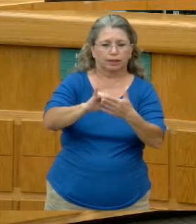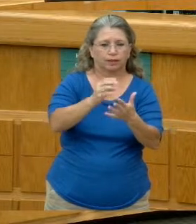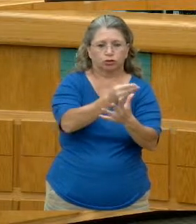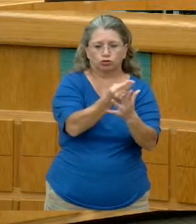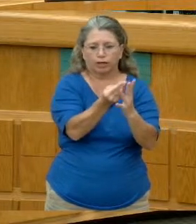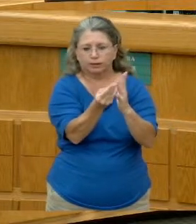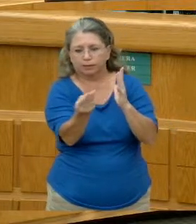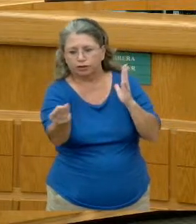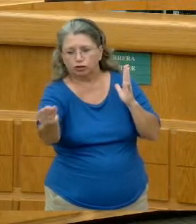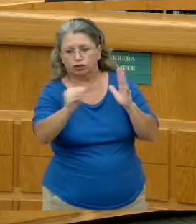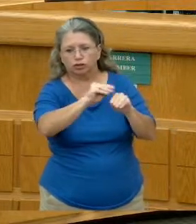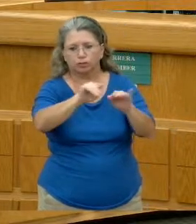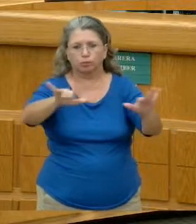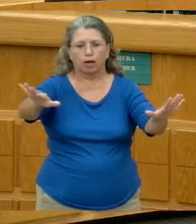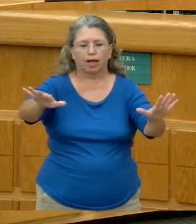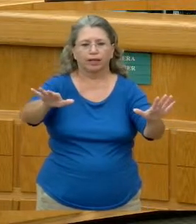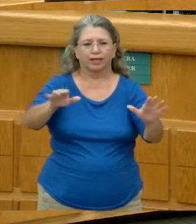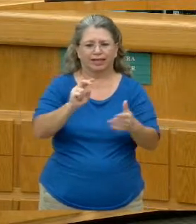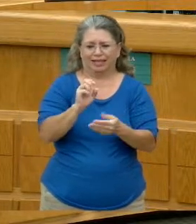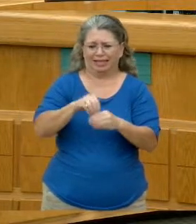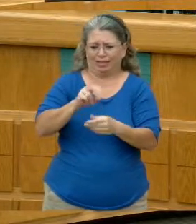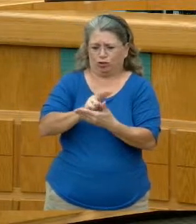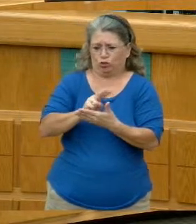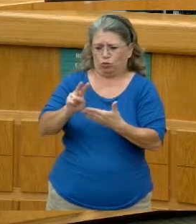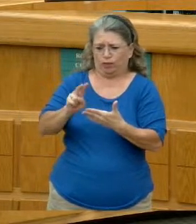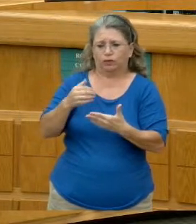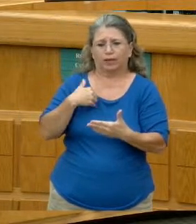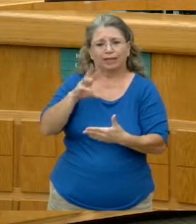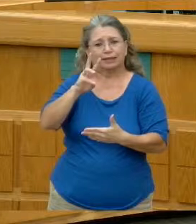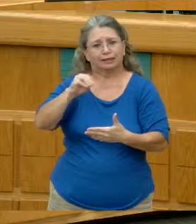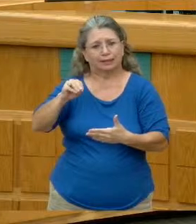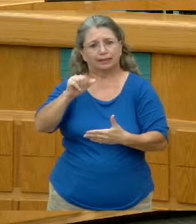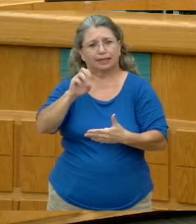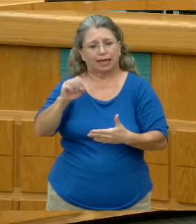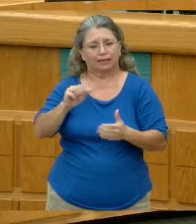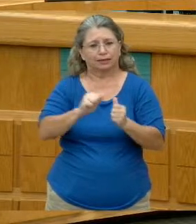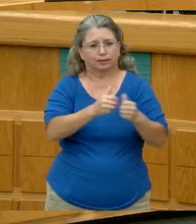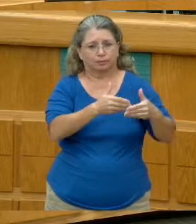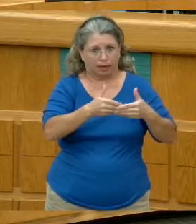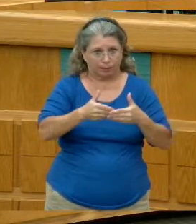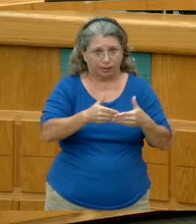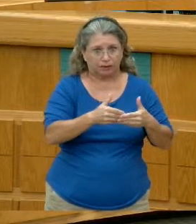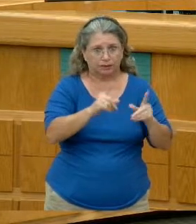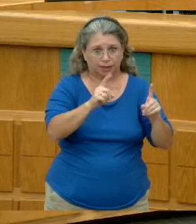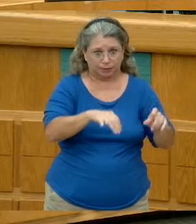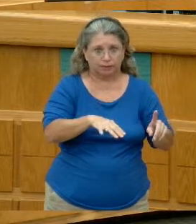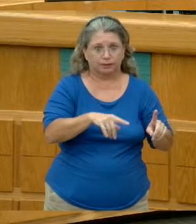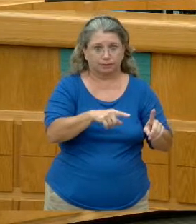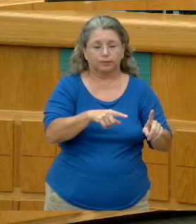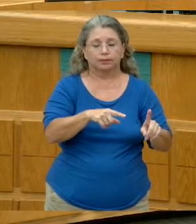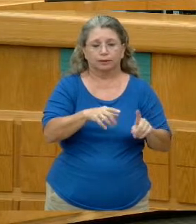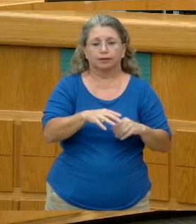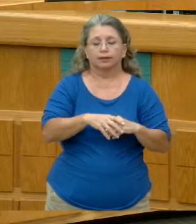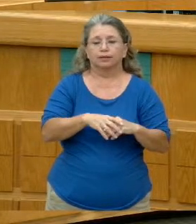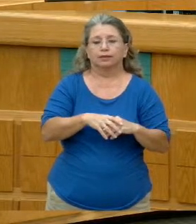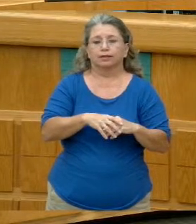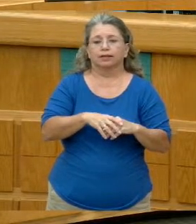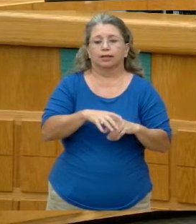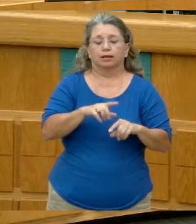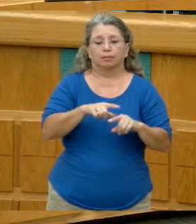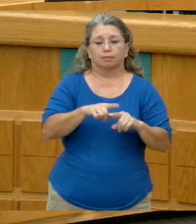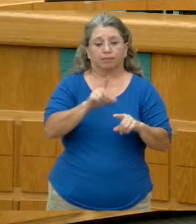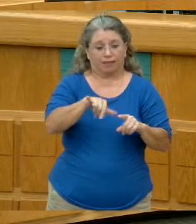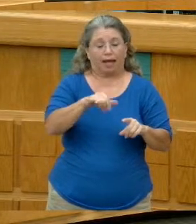cases. We have to understand that means something. And we also have to understand it in context that if